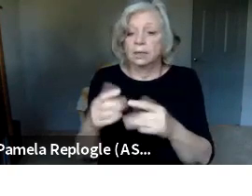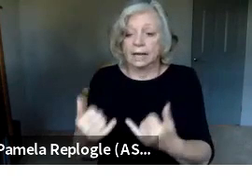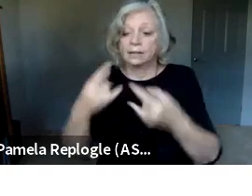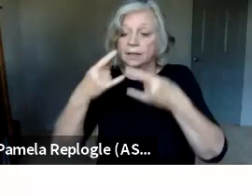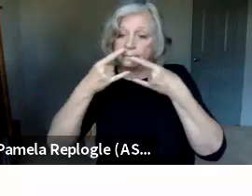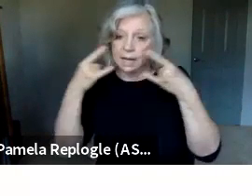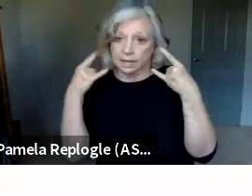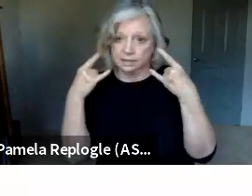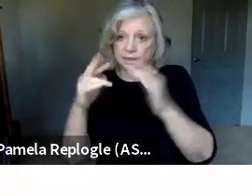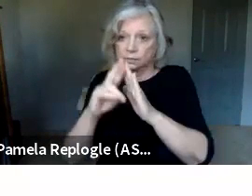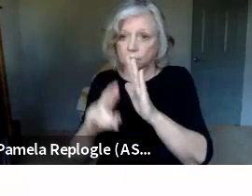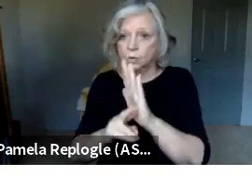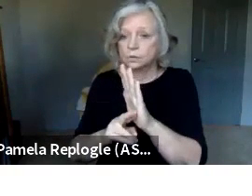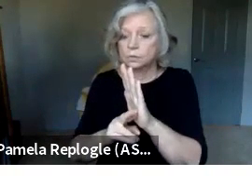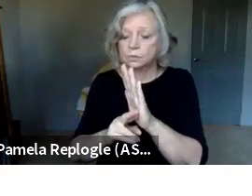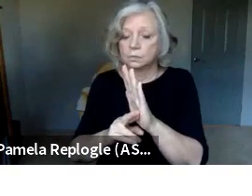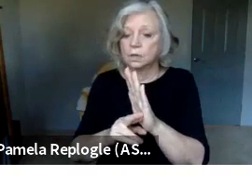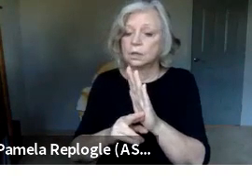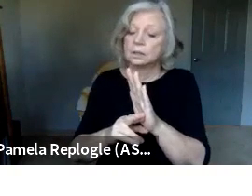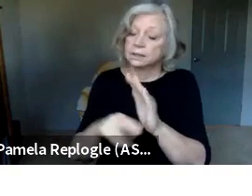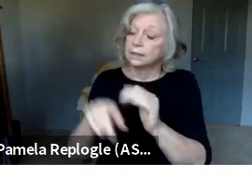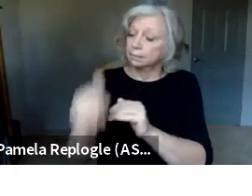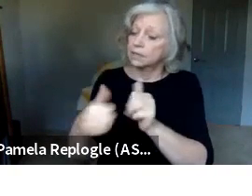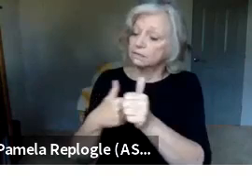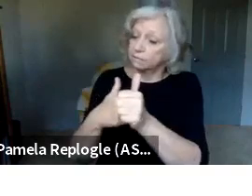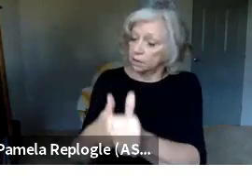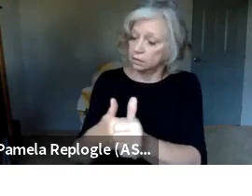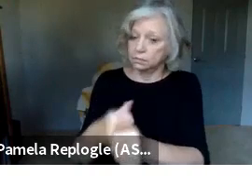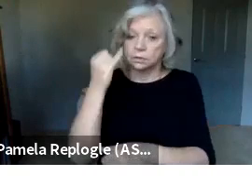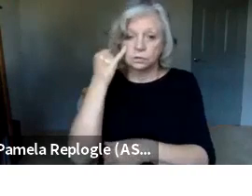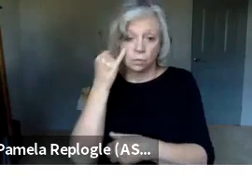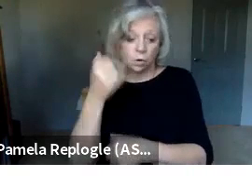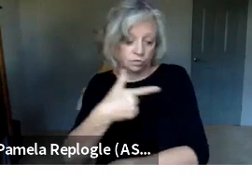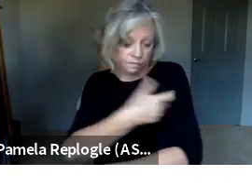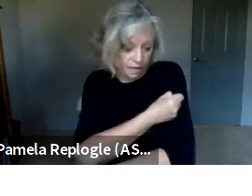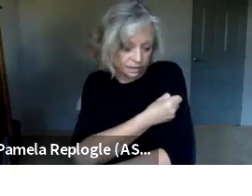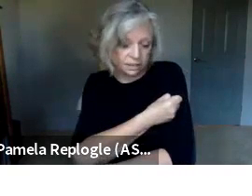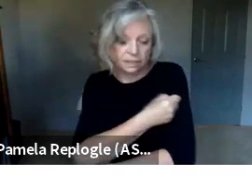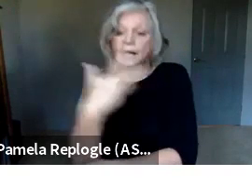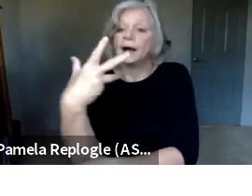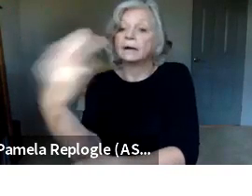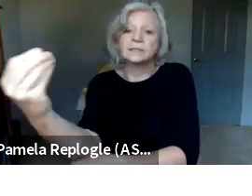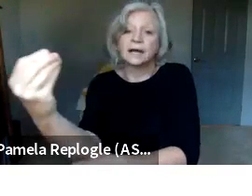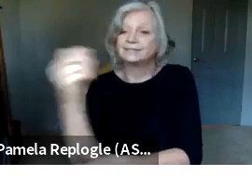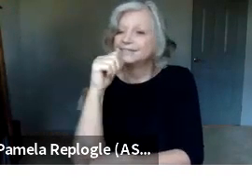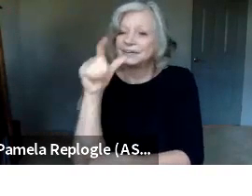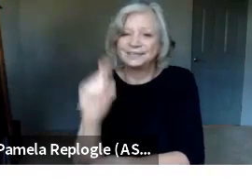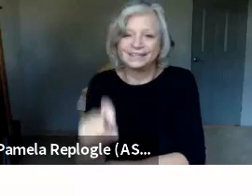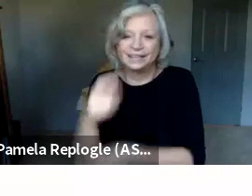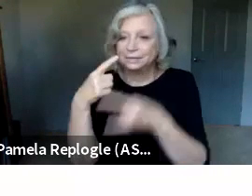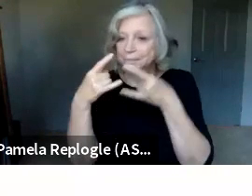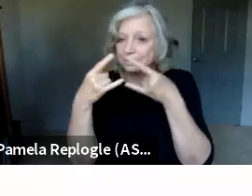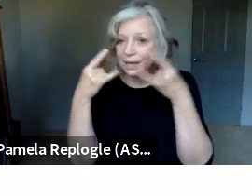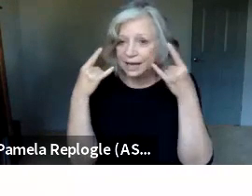are need to be adhered to. So if you are vaccinated and it's outdoors, you don't need to wear a